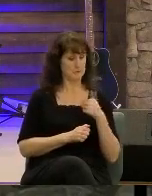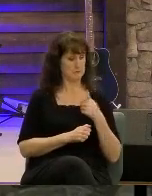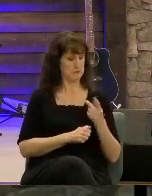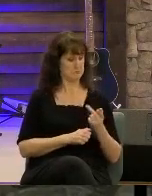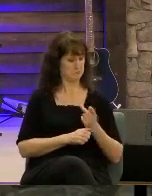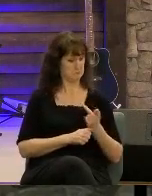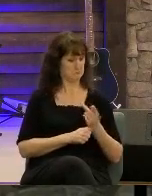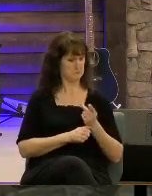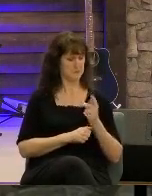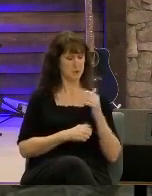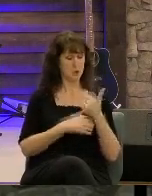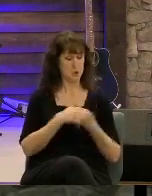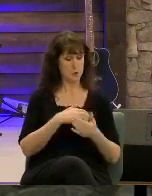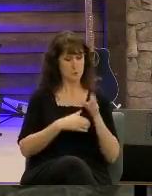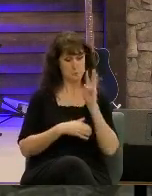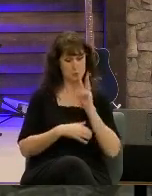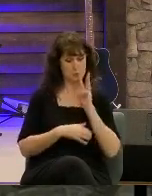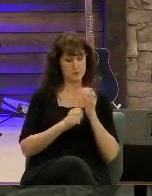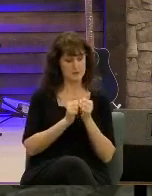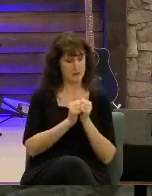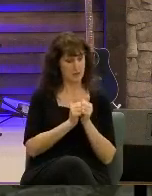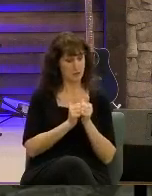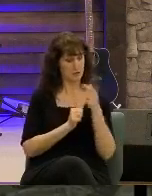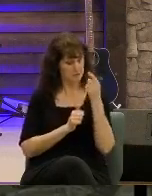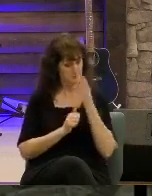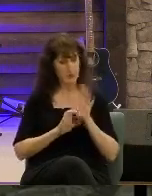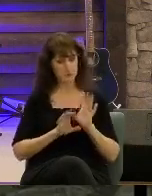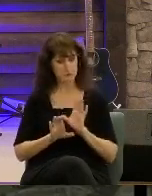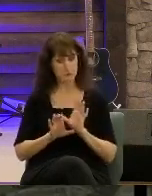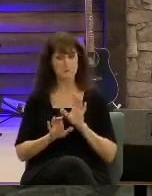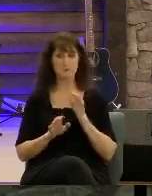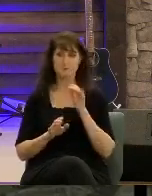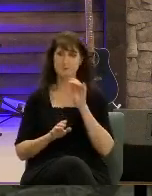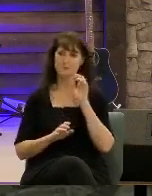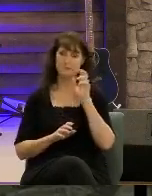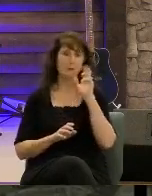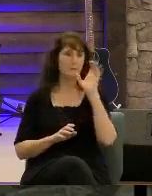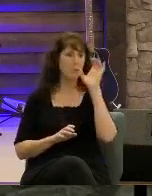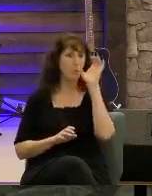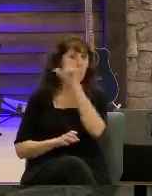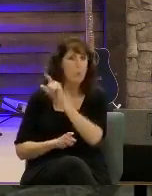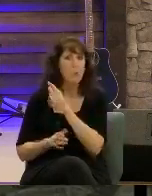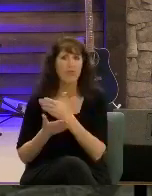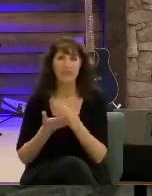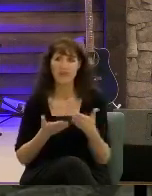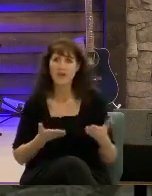taking communion together, and God's doing some pretty cool things. You ought to try it.